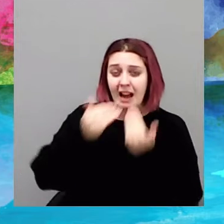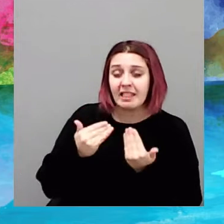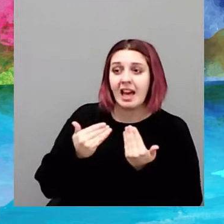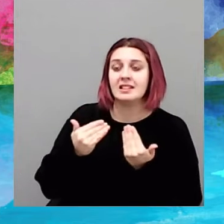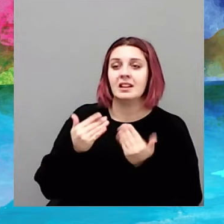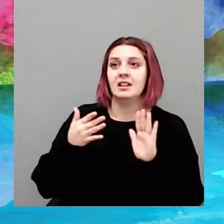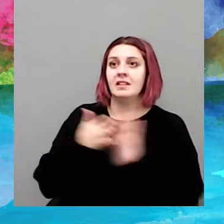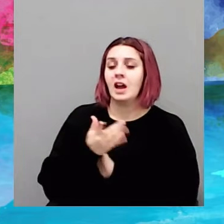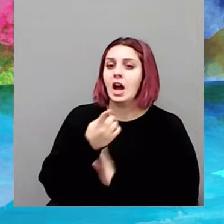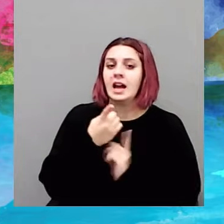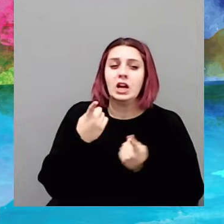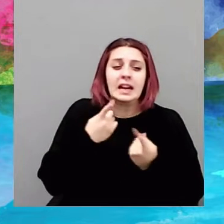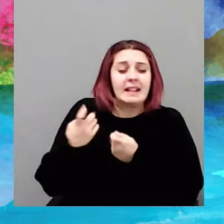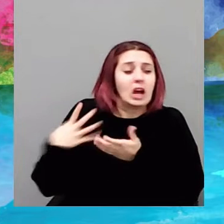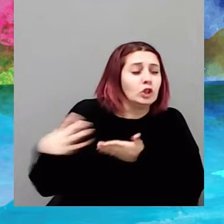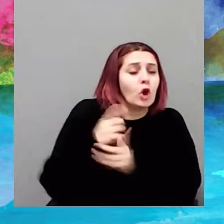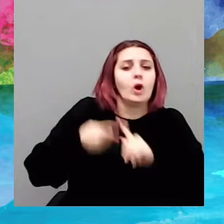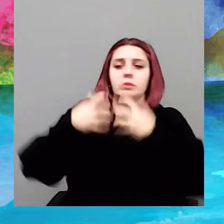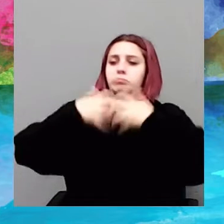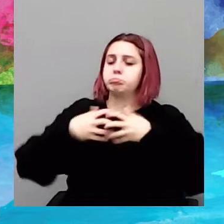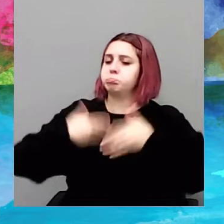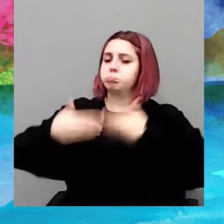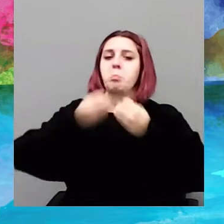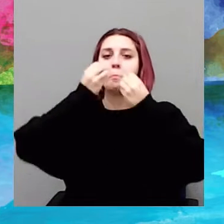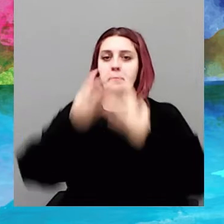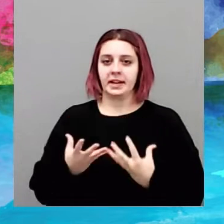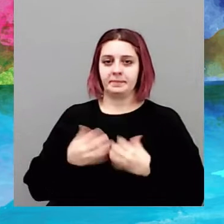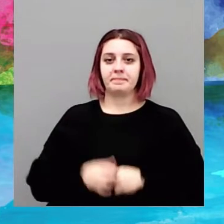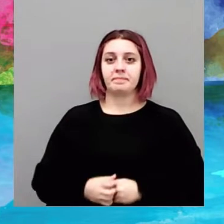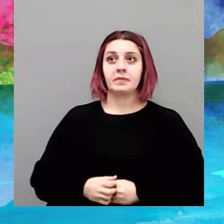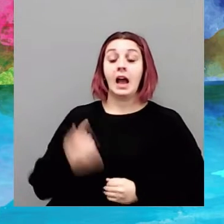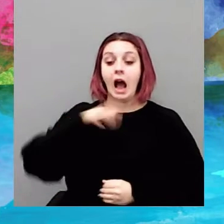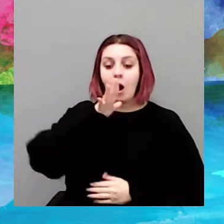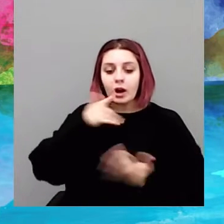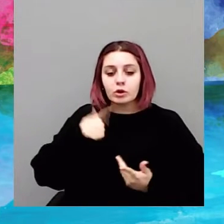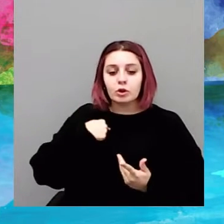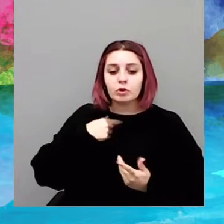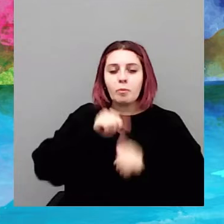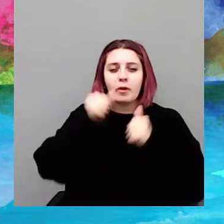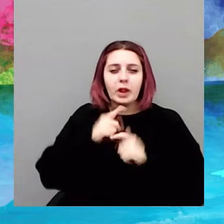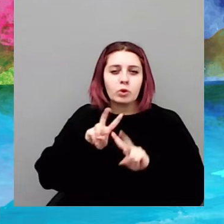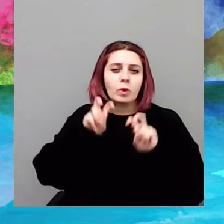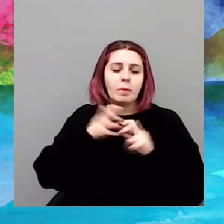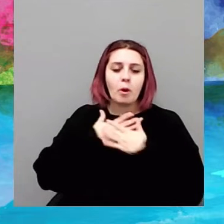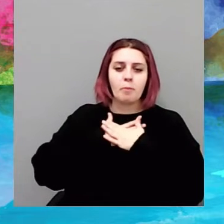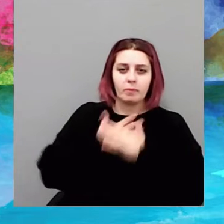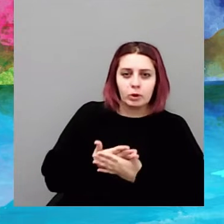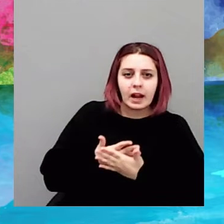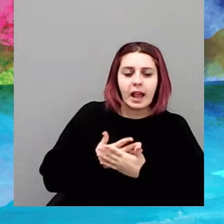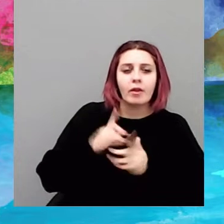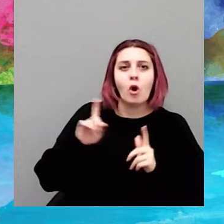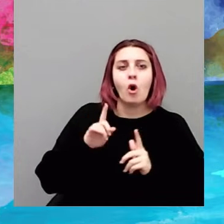of the information and all the instructions they might need for their arm to work properly. We're also